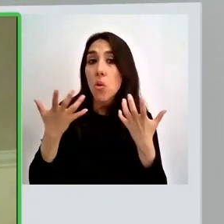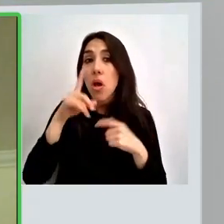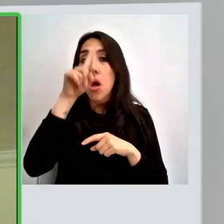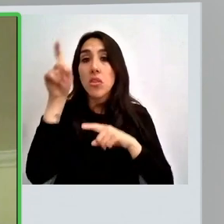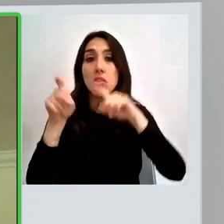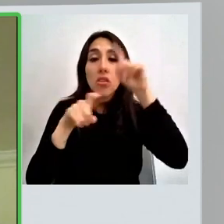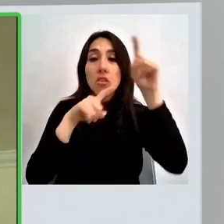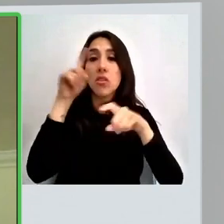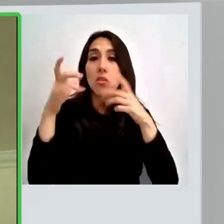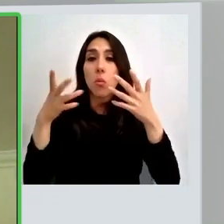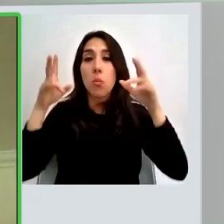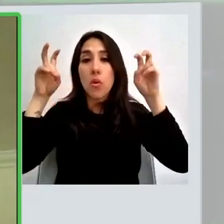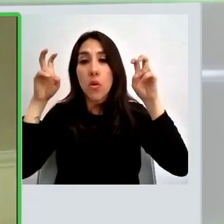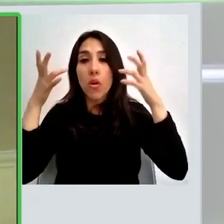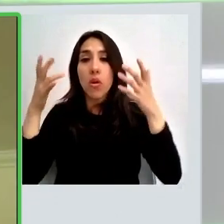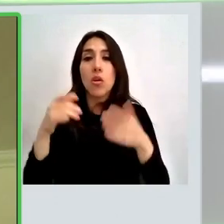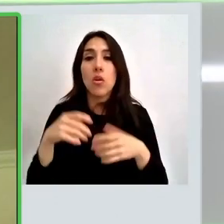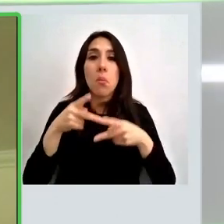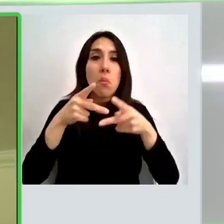harkininstitute.org, O-R-G,